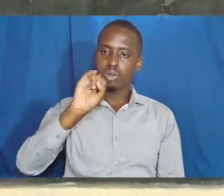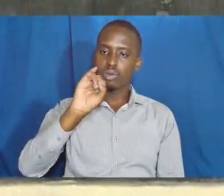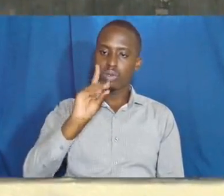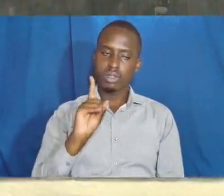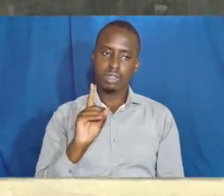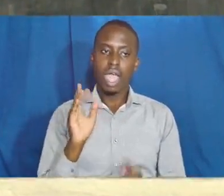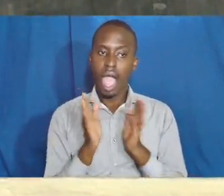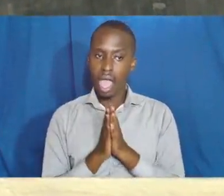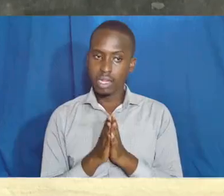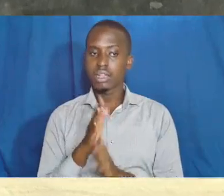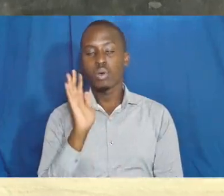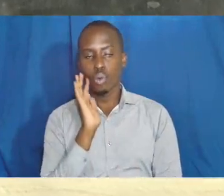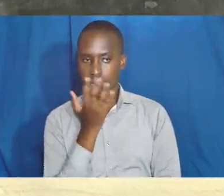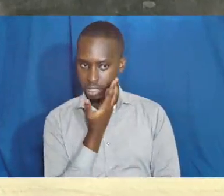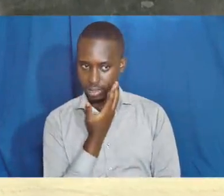and water.